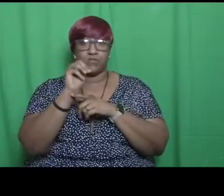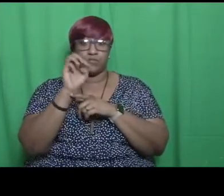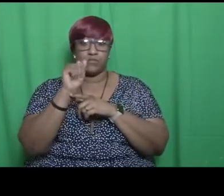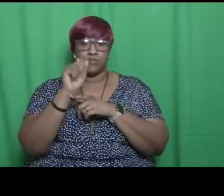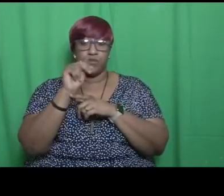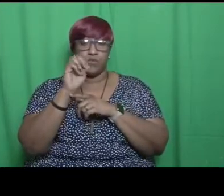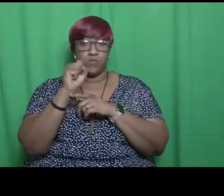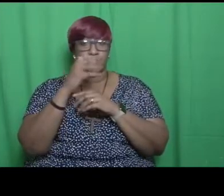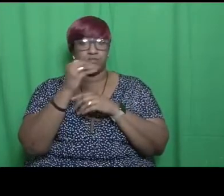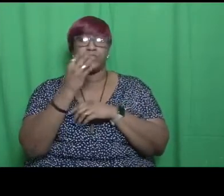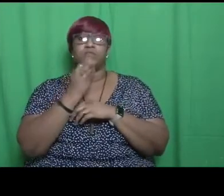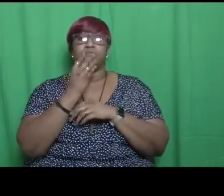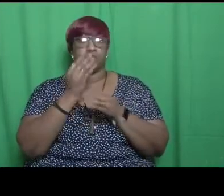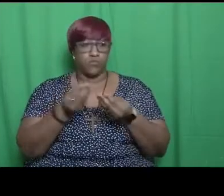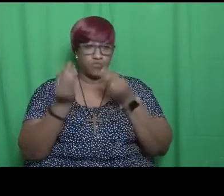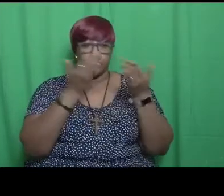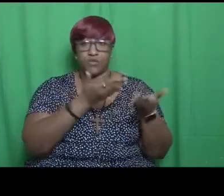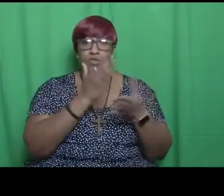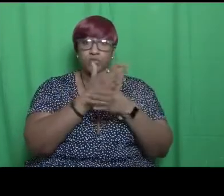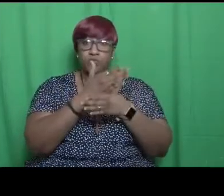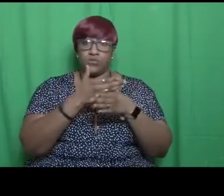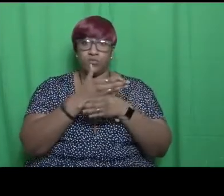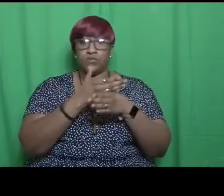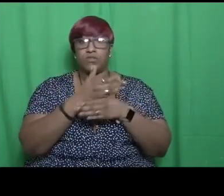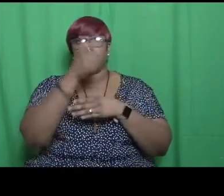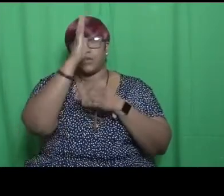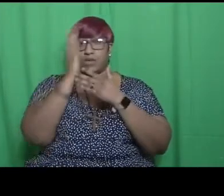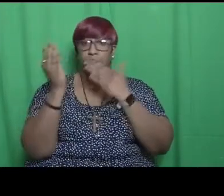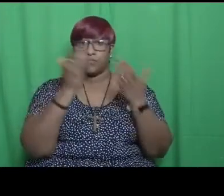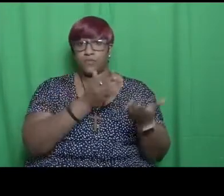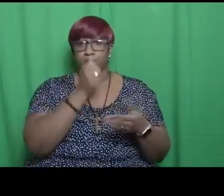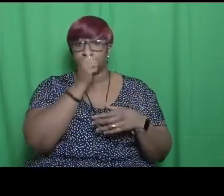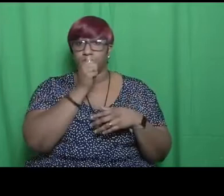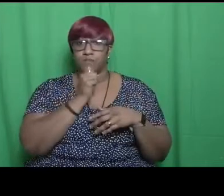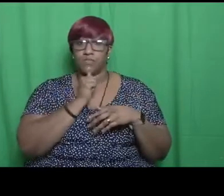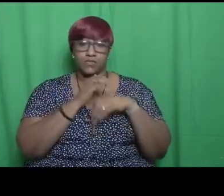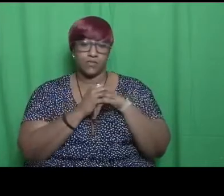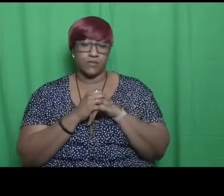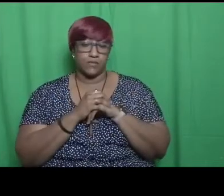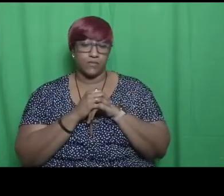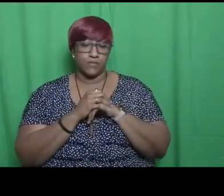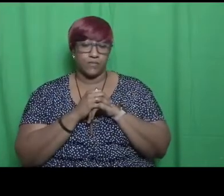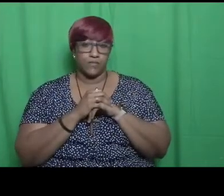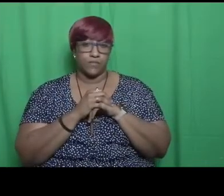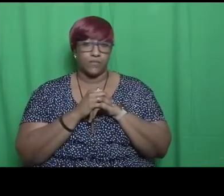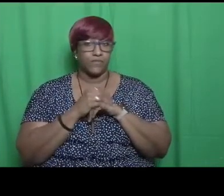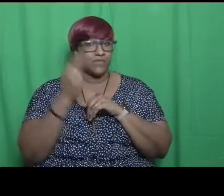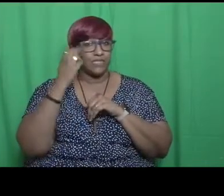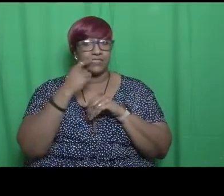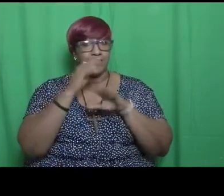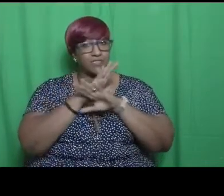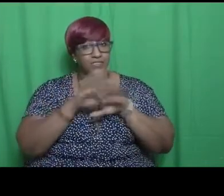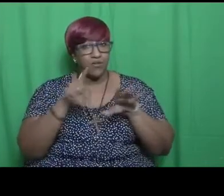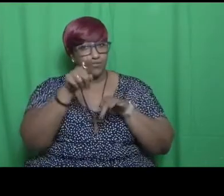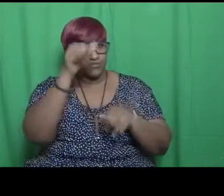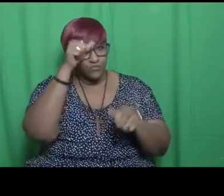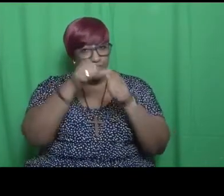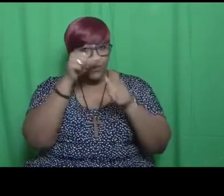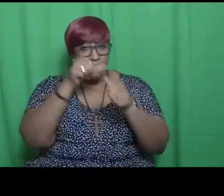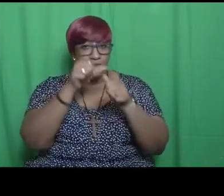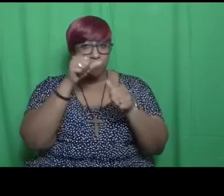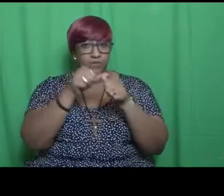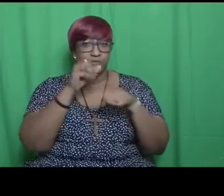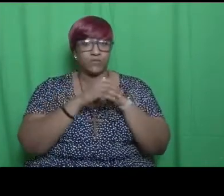and the Jews provided the wood, but God provided the sacrifice. He said, don't you